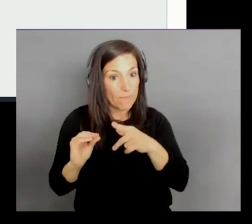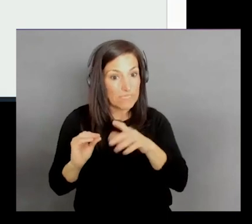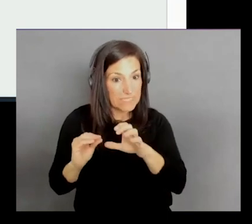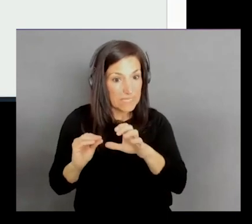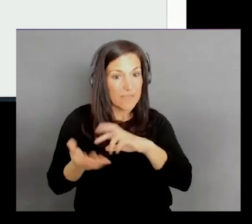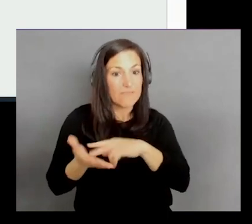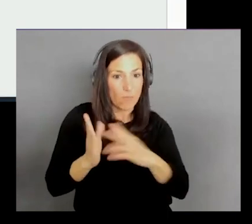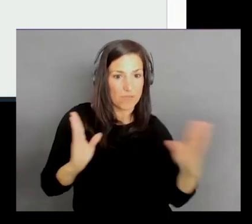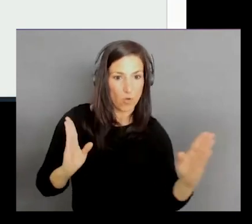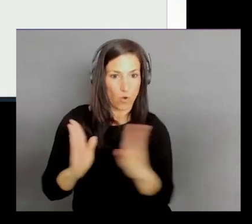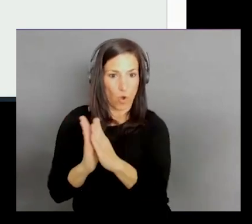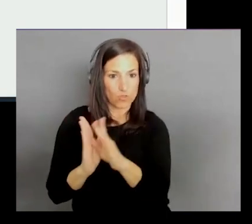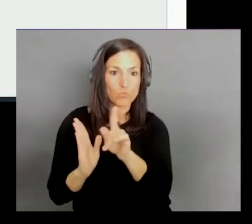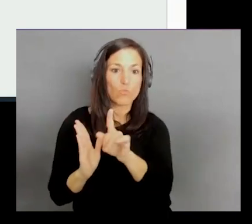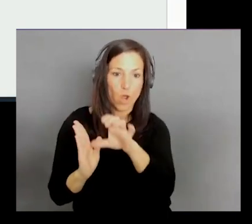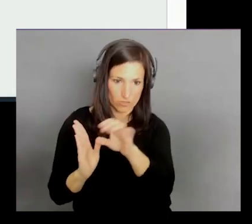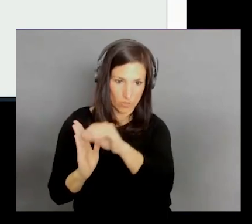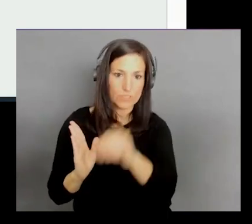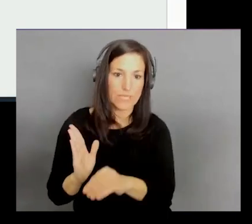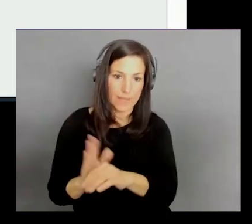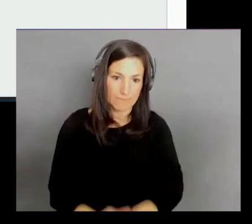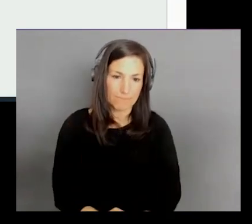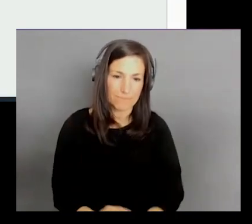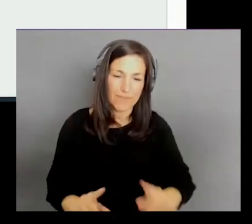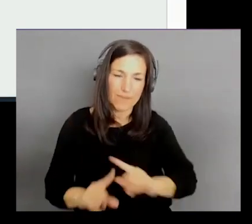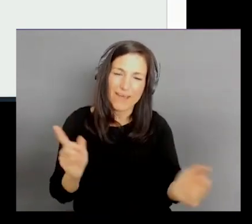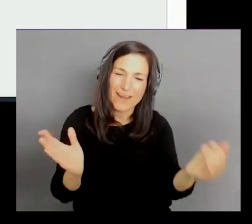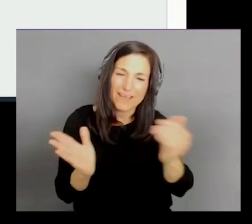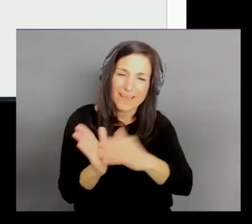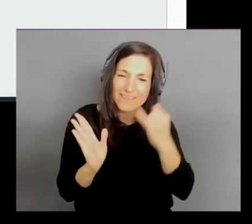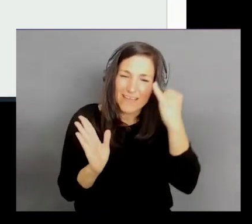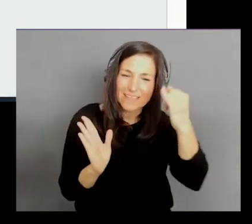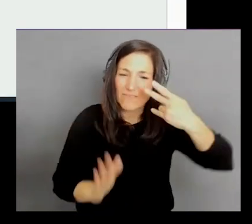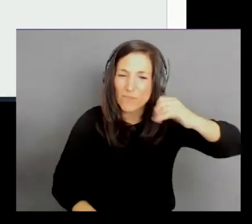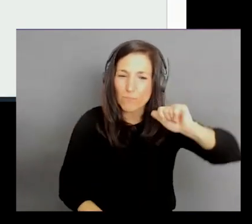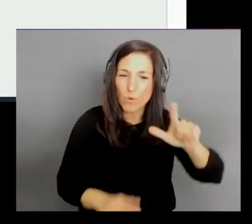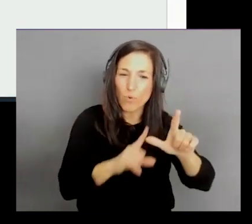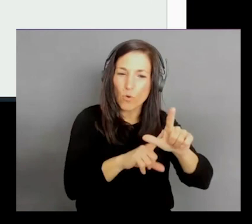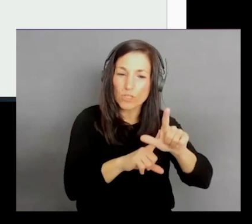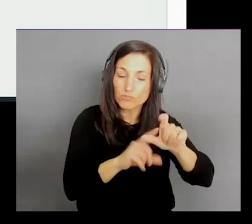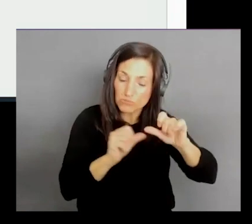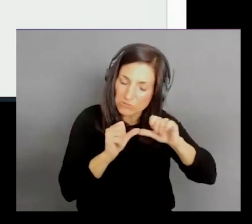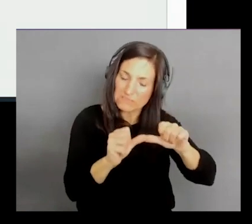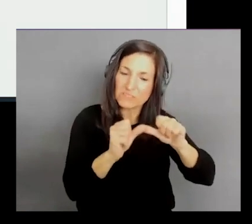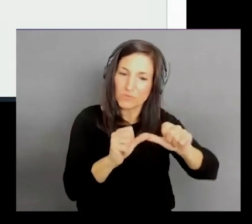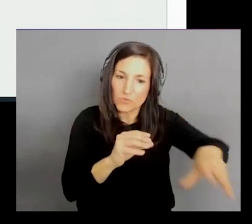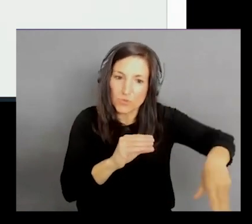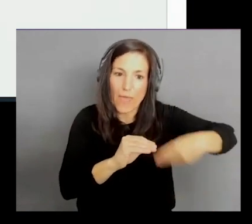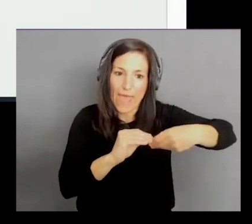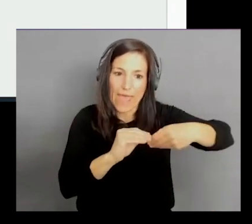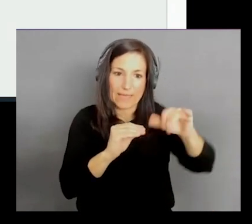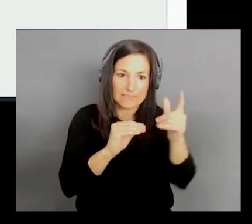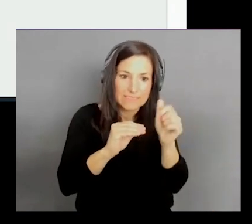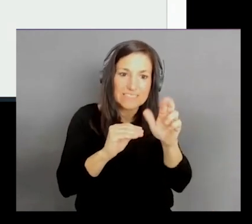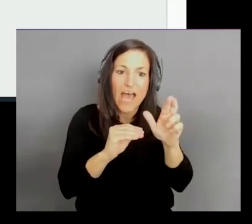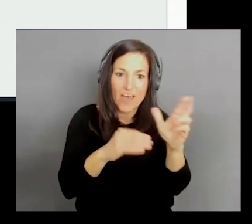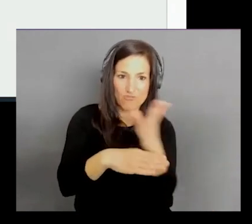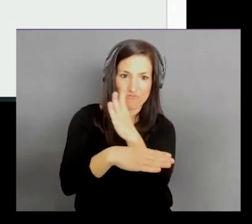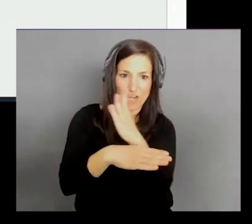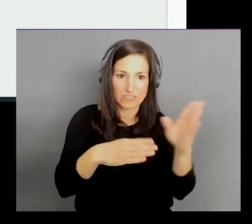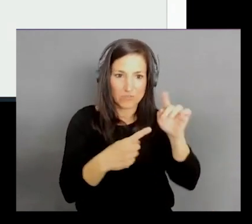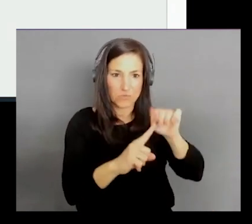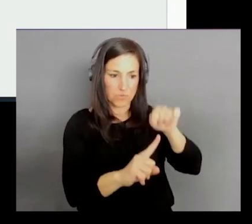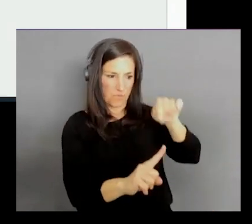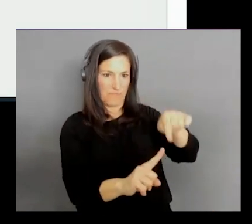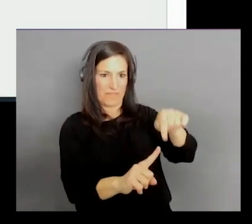But again, the beauty of a pool is that you can continue to add CIDR ranges to those pools if